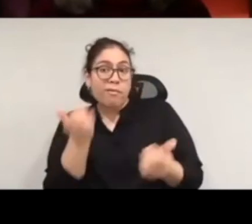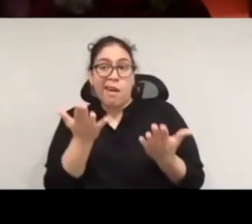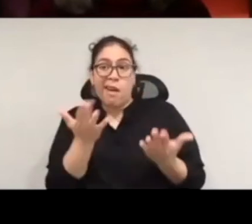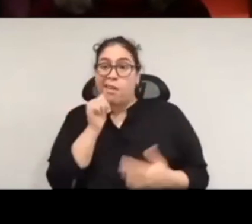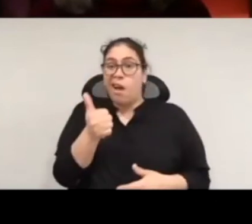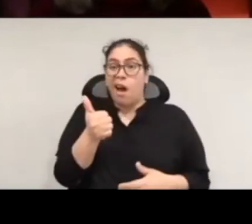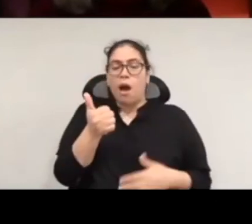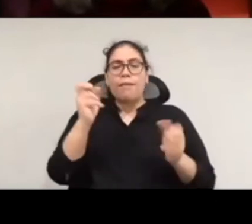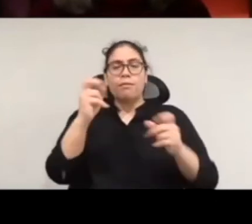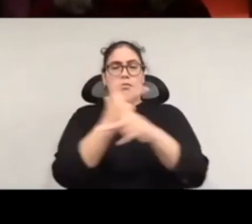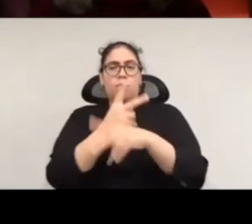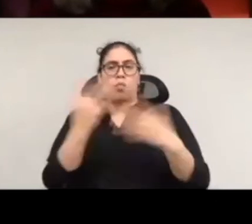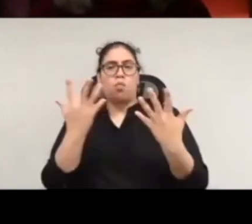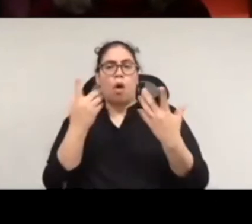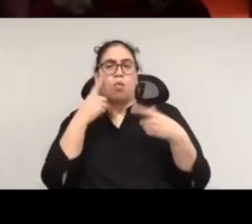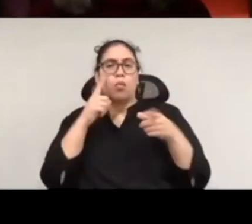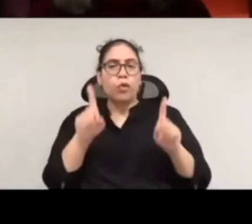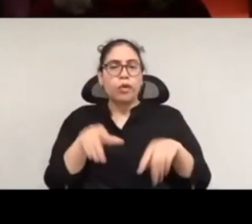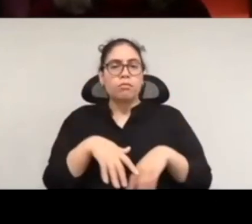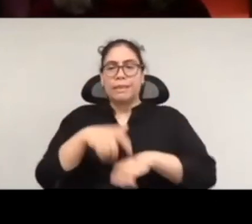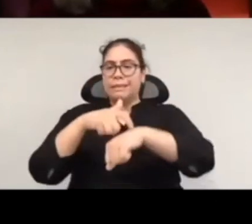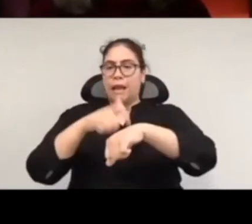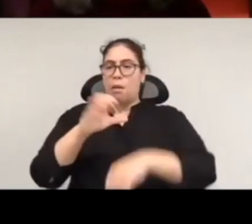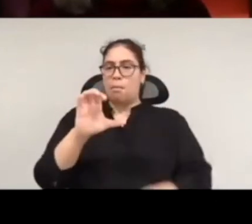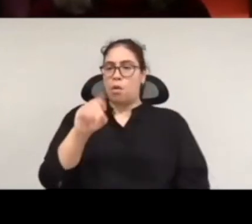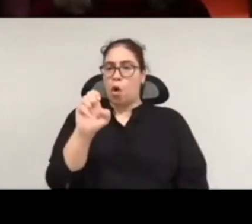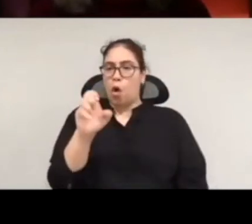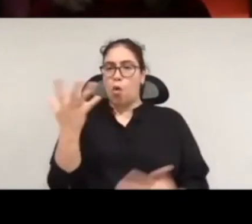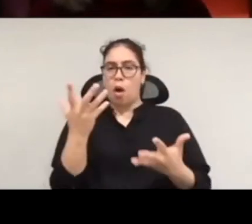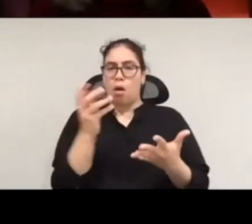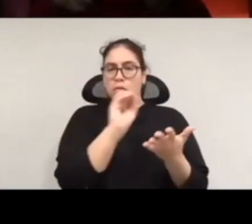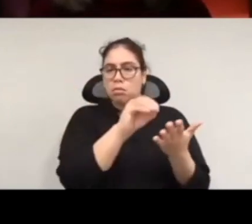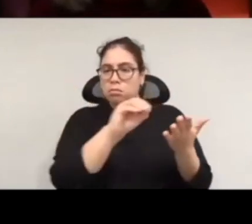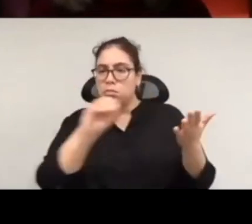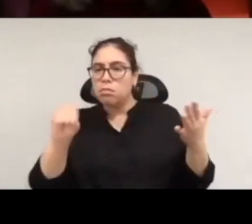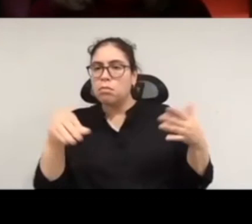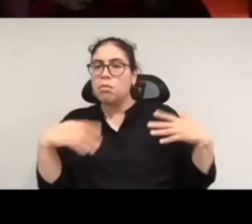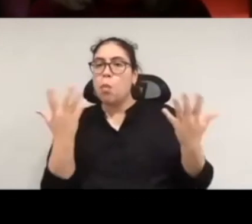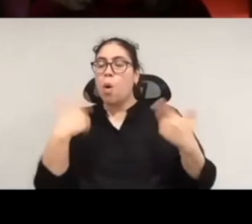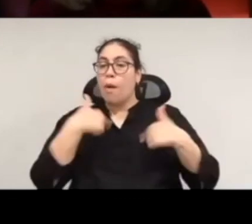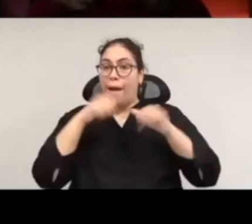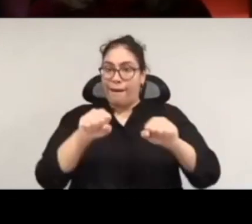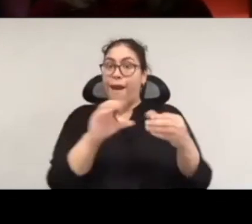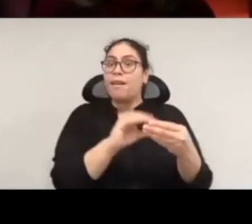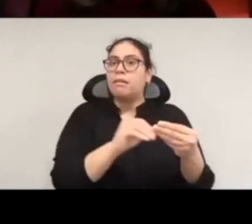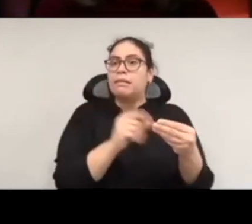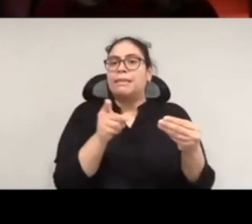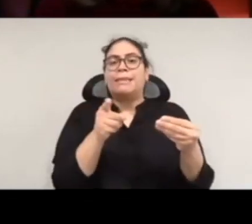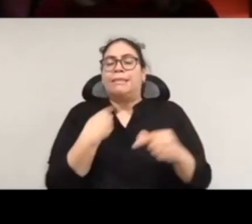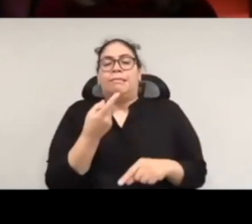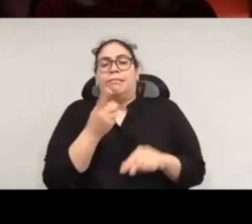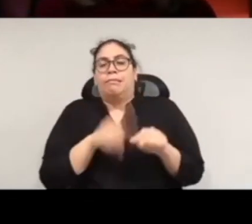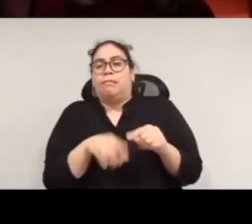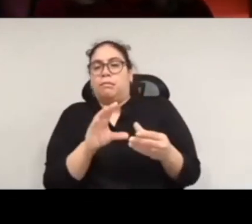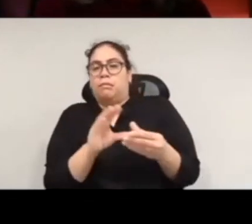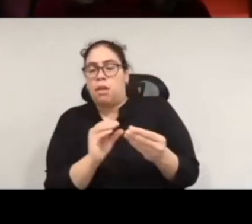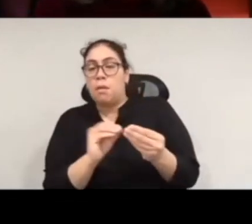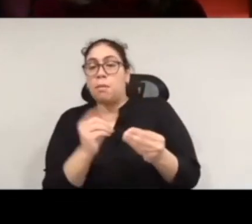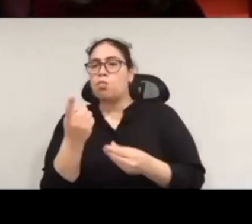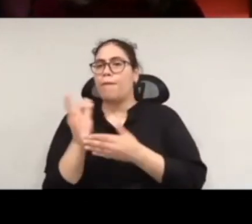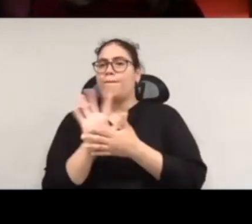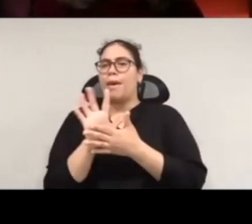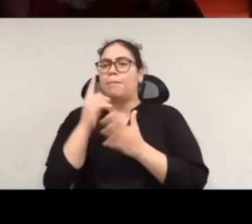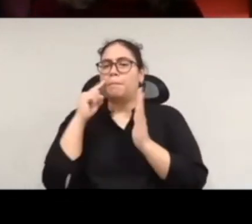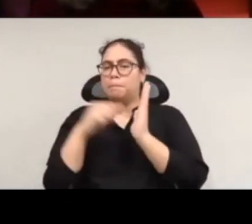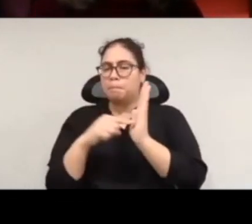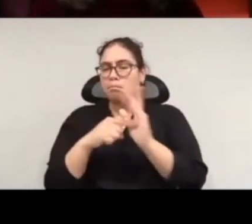works in terms of time code and what we can say and not say. But I will not allude to one particular film I'm working on right now, but it's a